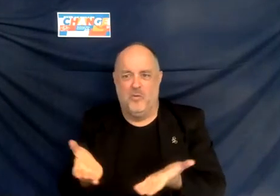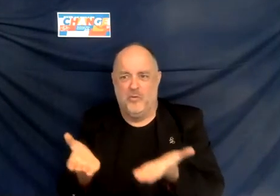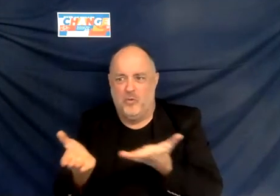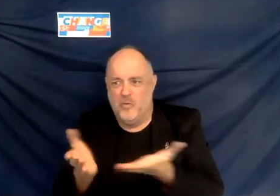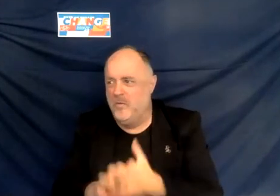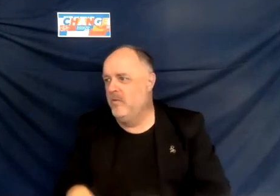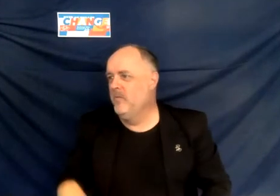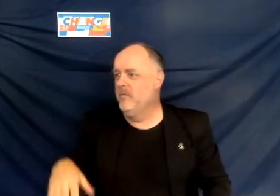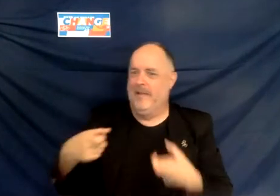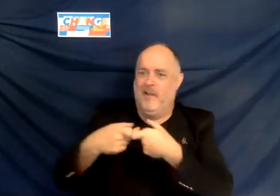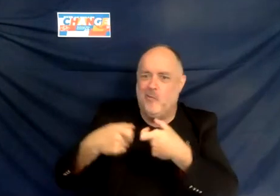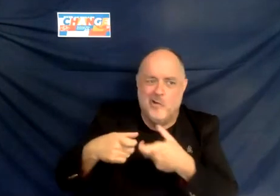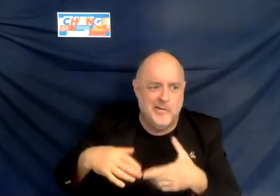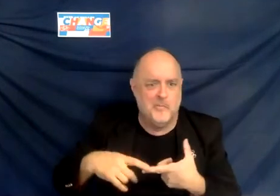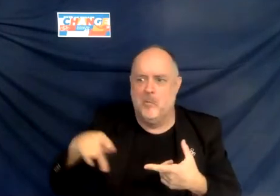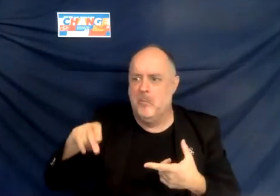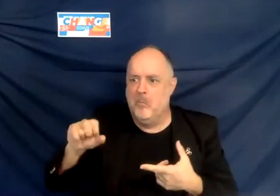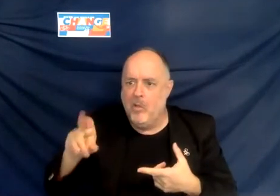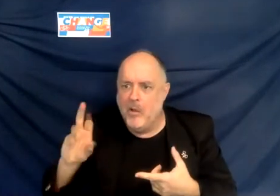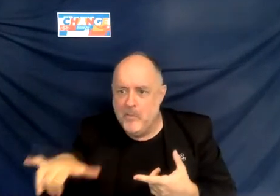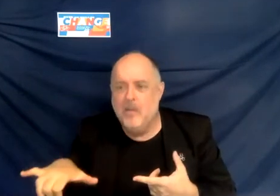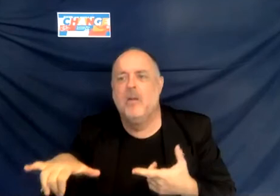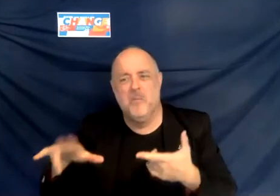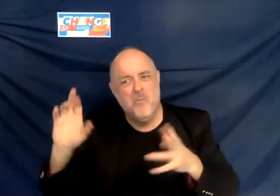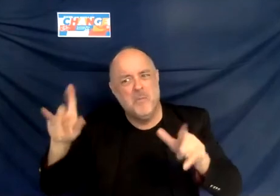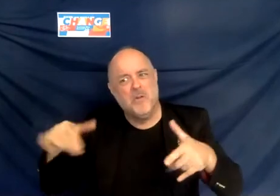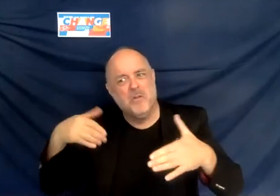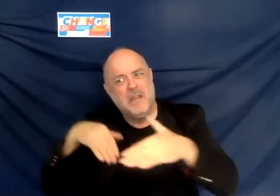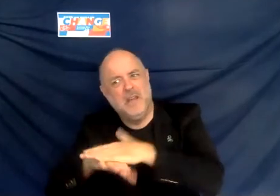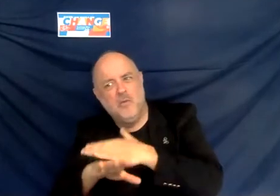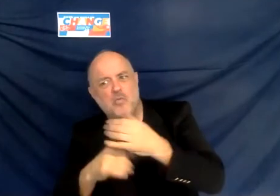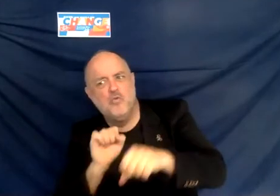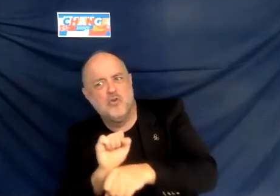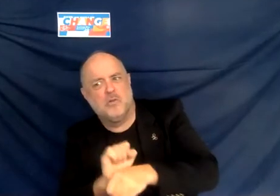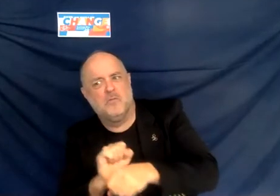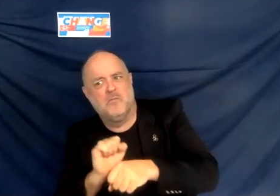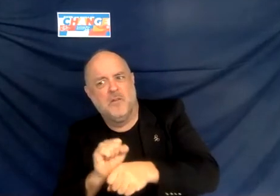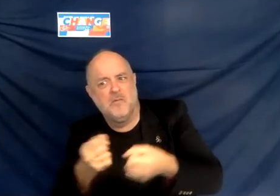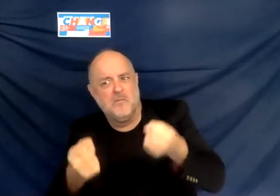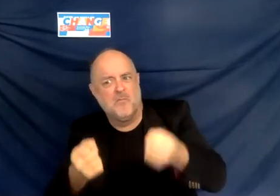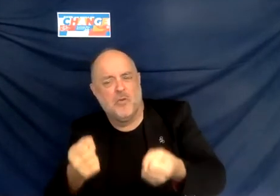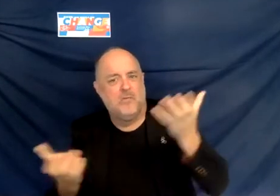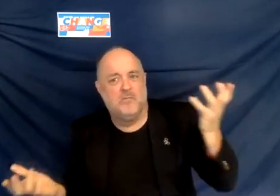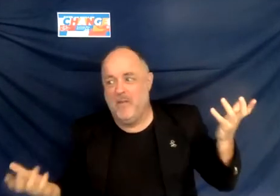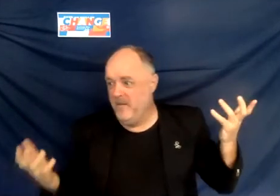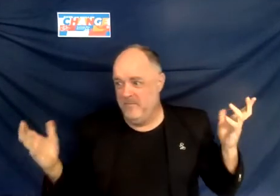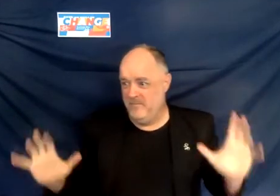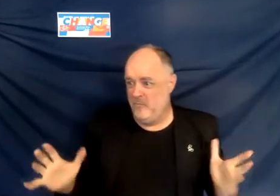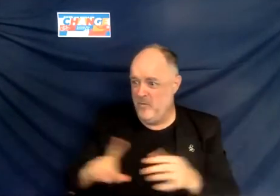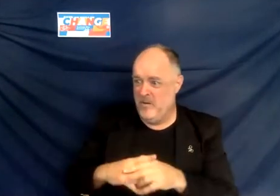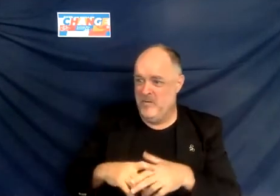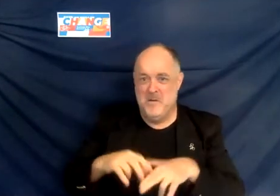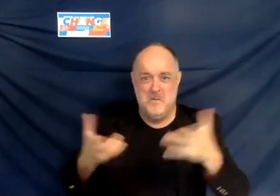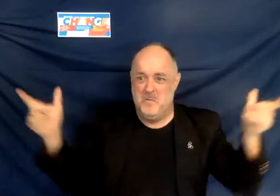plumbing and electricians that are allowed to enter the city center right now. And that's being kind of gradually transitioned to remove a lot of